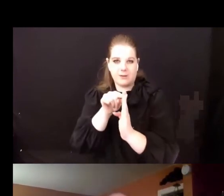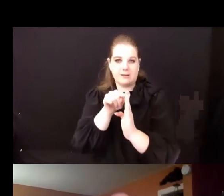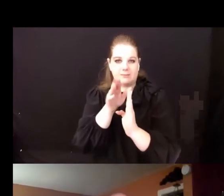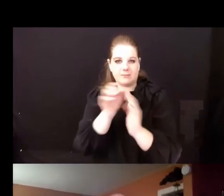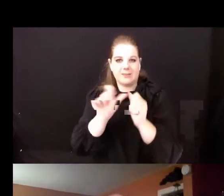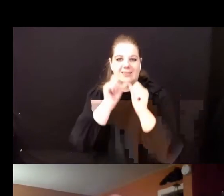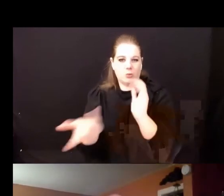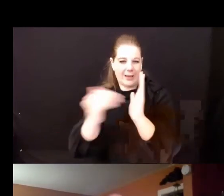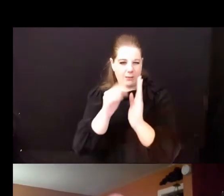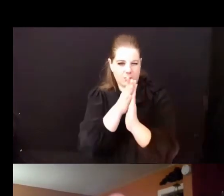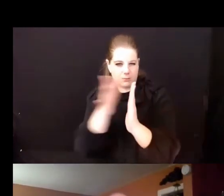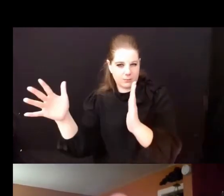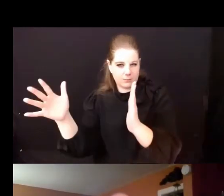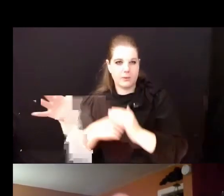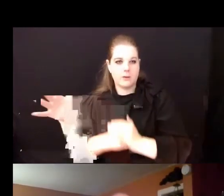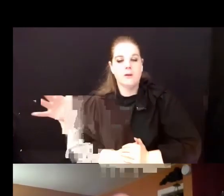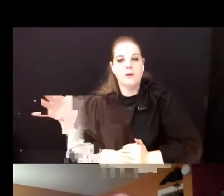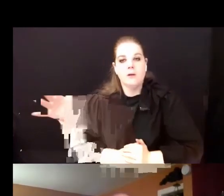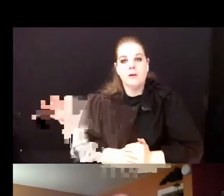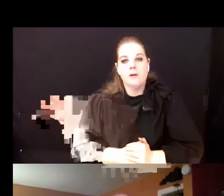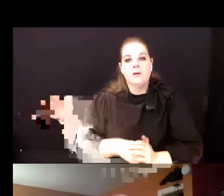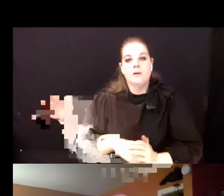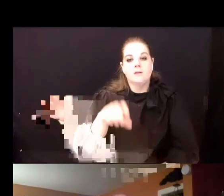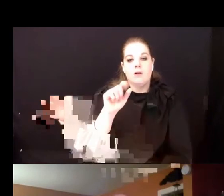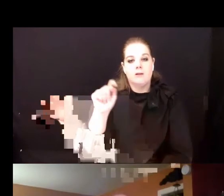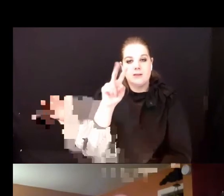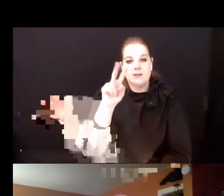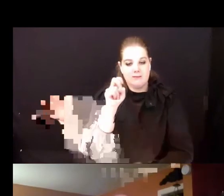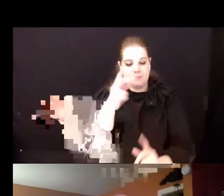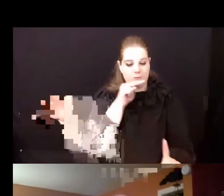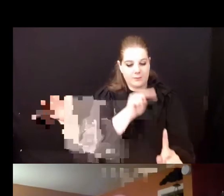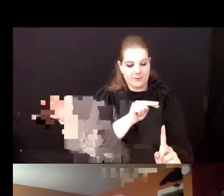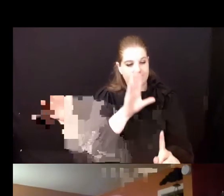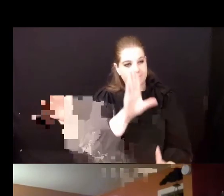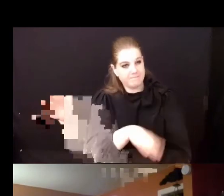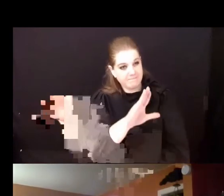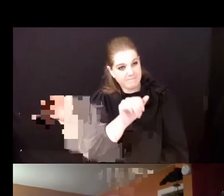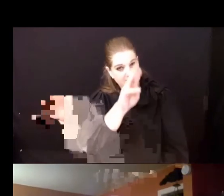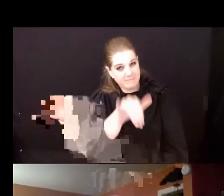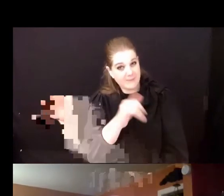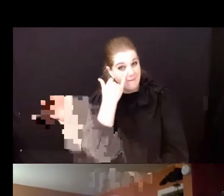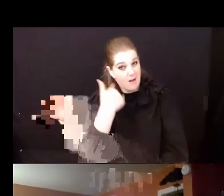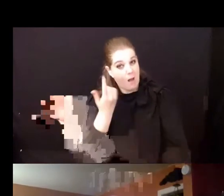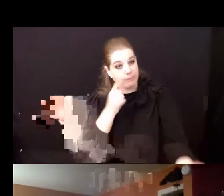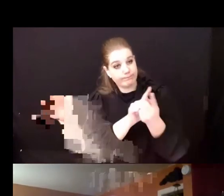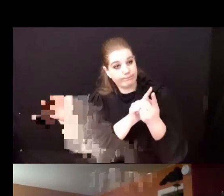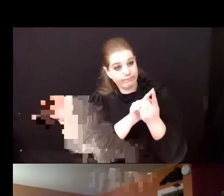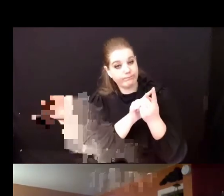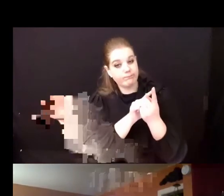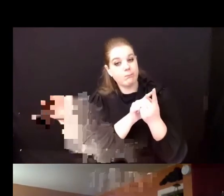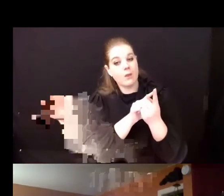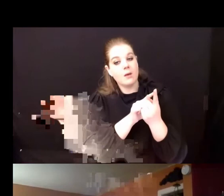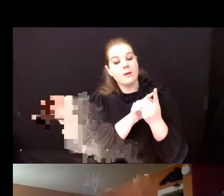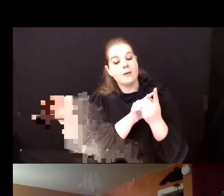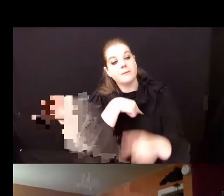Okay. Okay, so from Steve's perspective, he said, Amy, if I would come up to you and